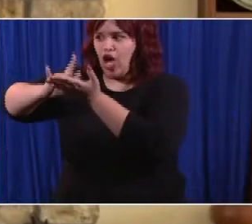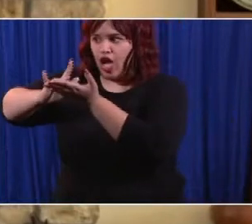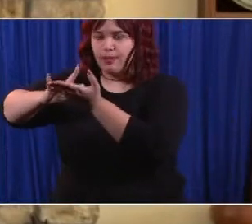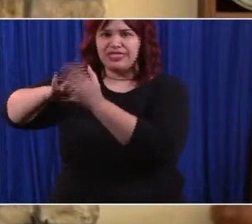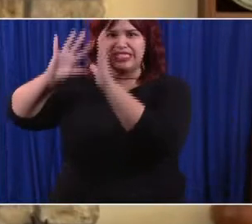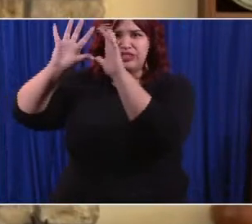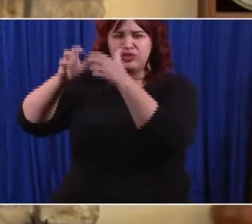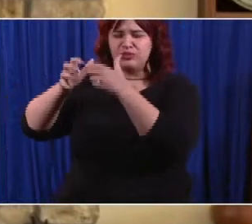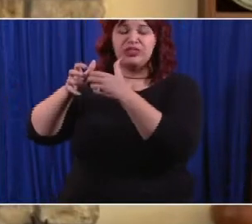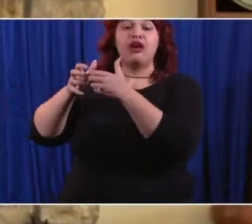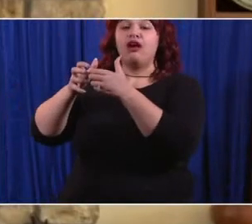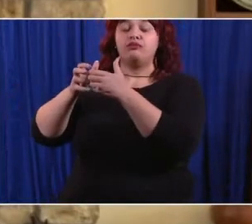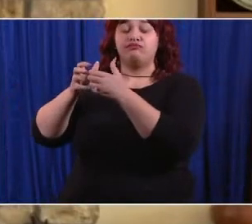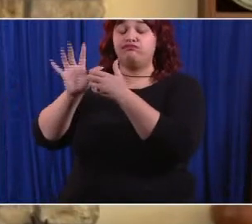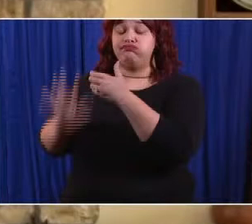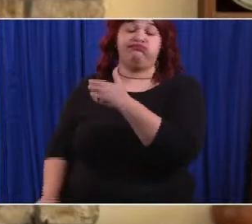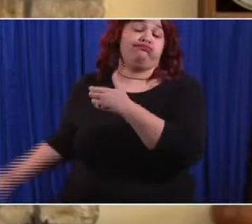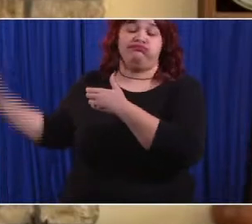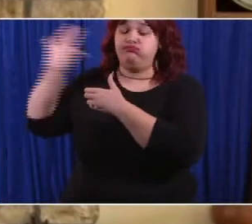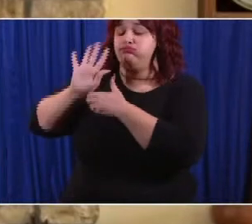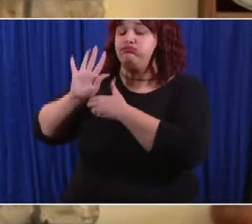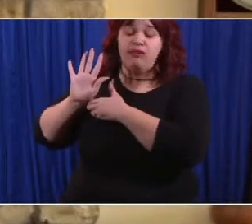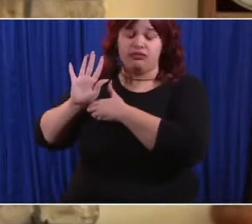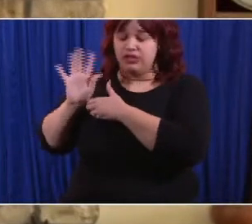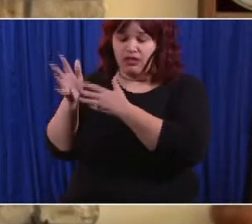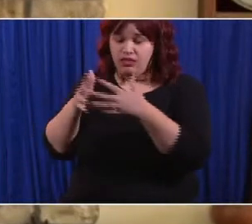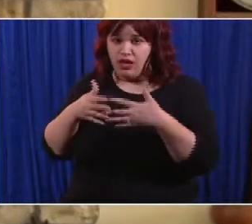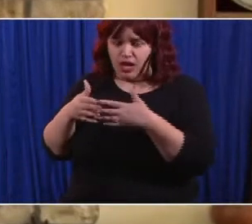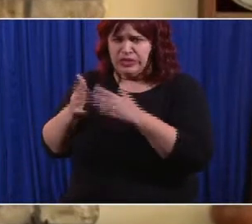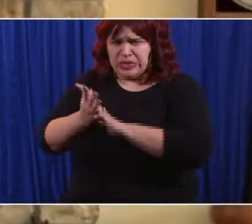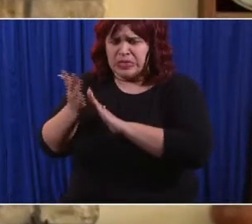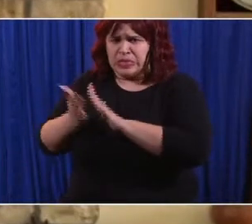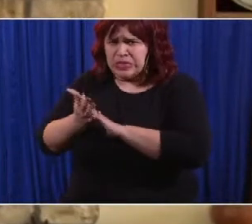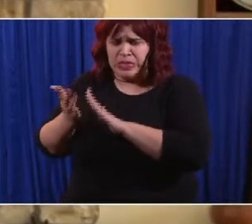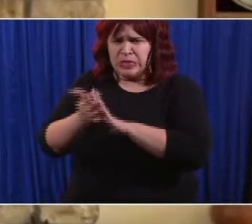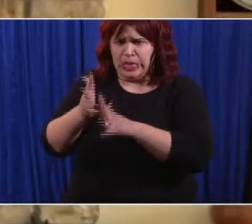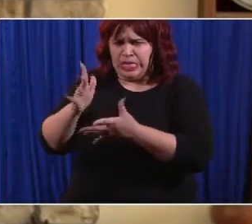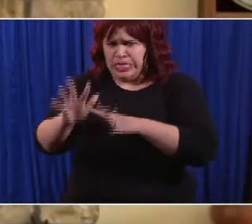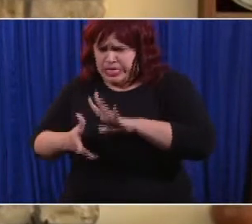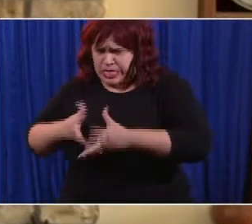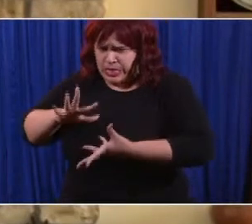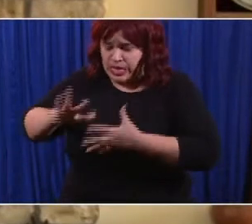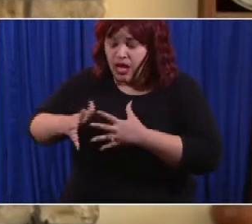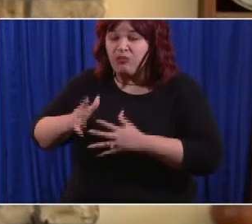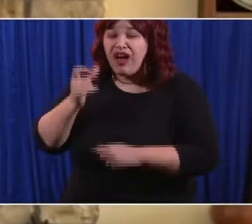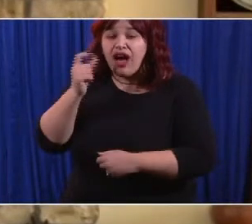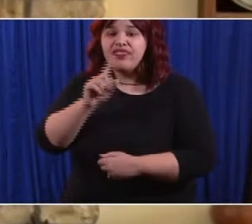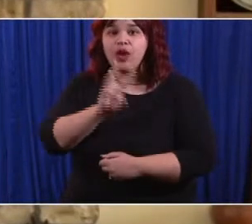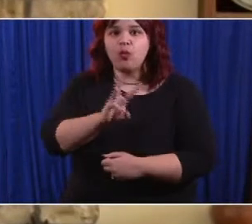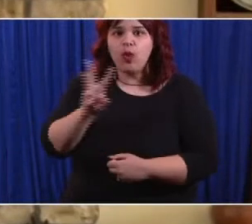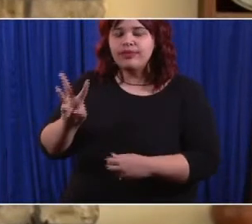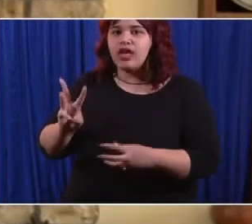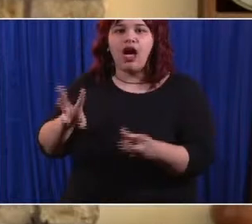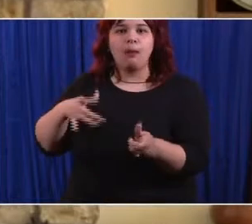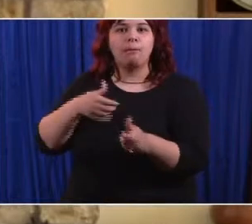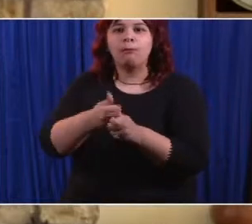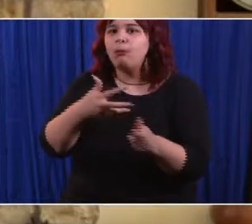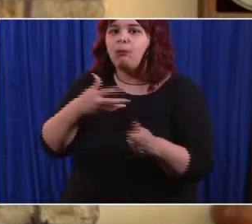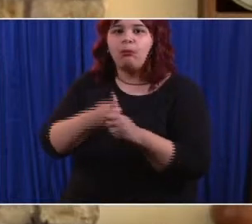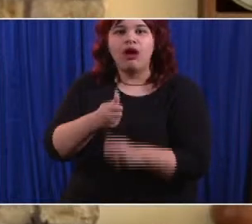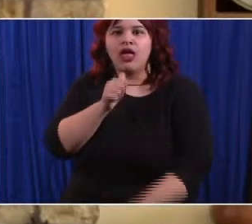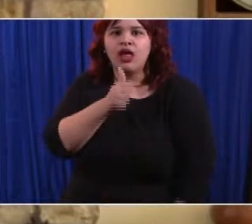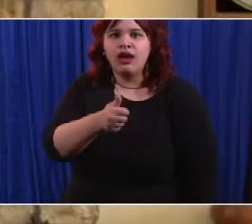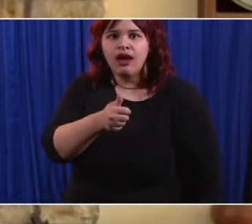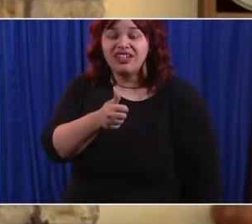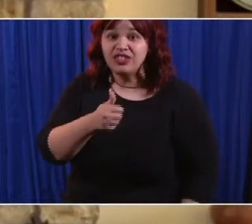pharmacies all over the country. They have a problem updating their websites so that, hey, now I'm eligible, but I keep going to their website